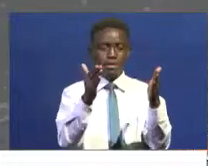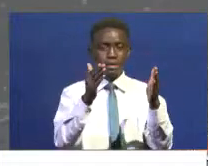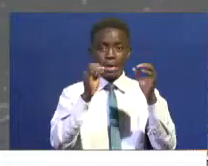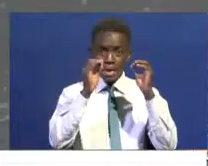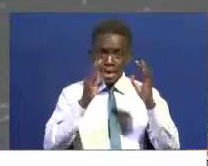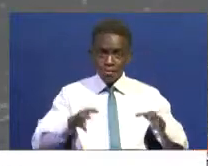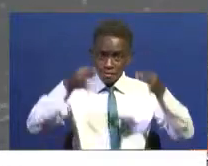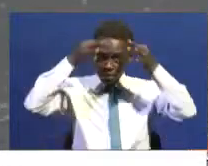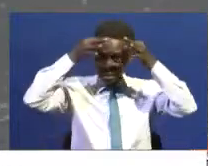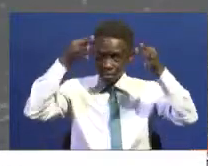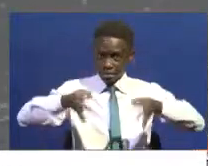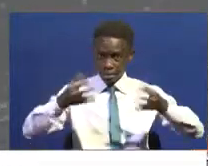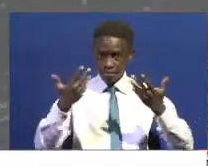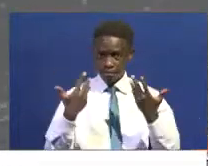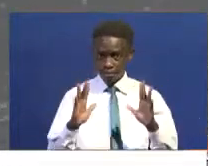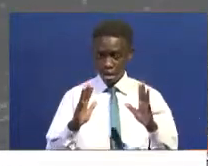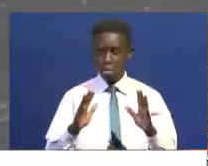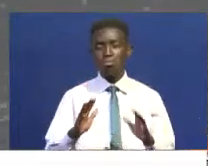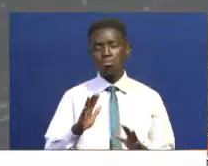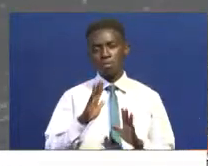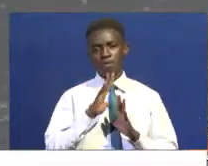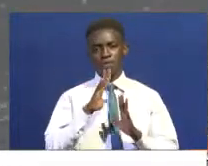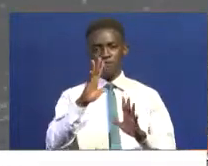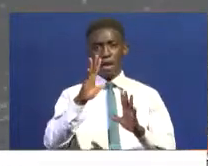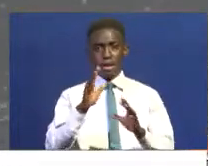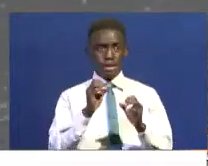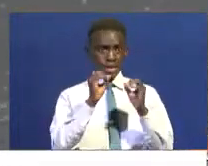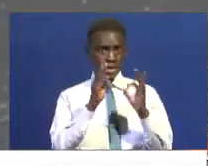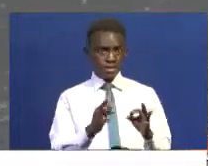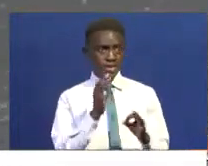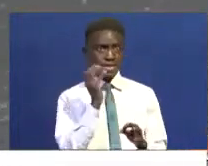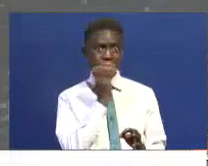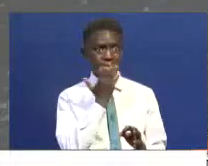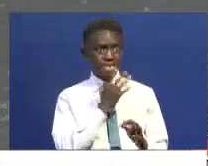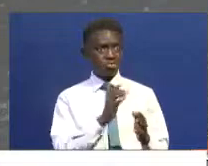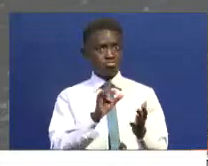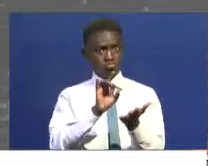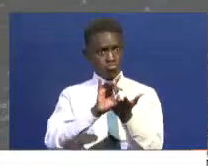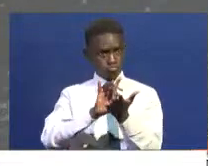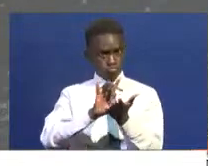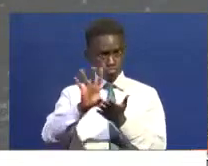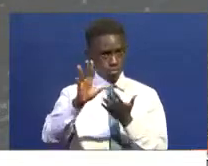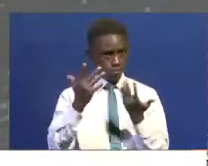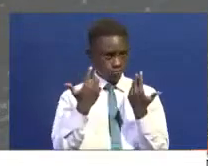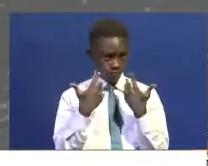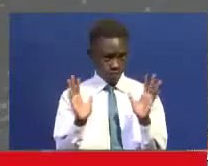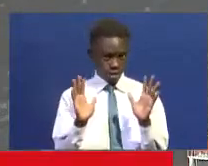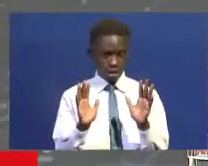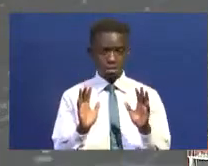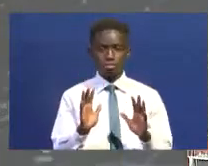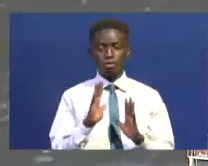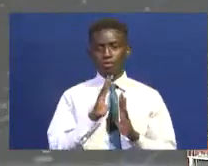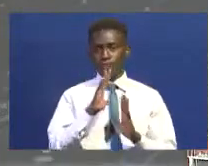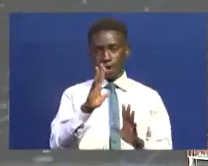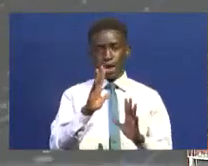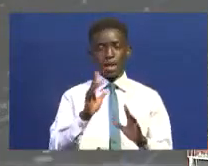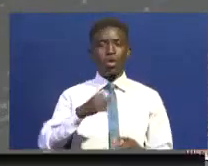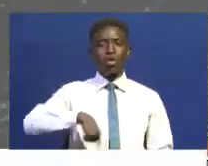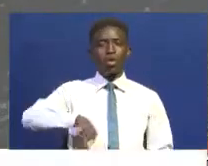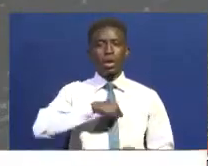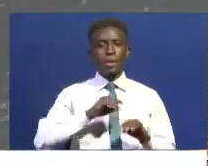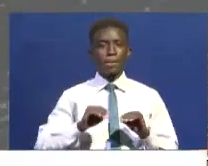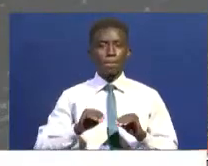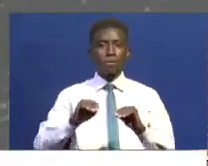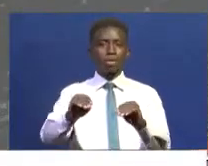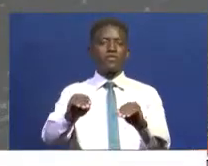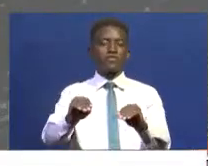that the deputy president has been impeached, let us move to the next level. But